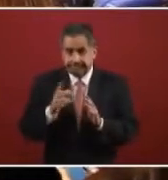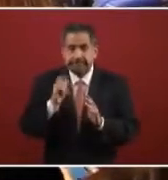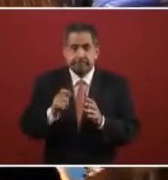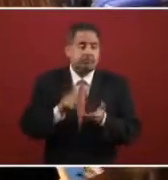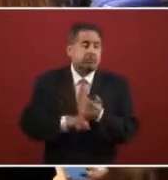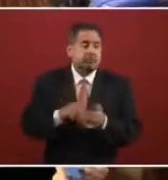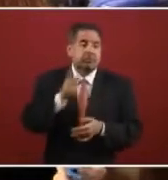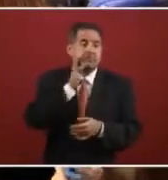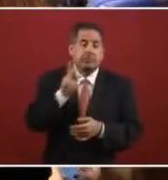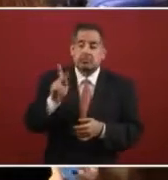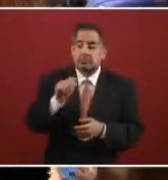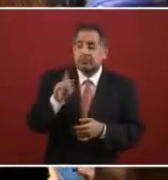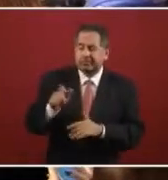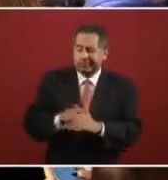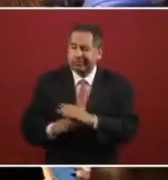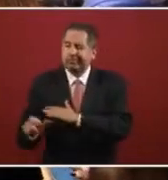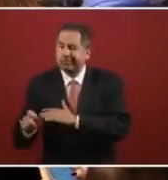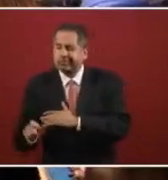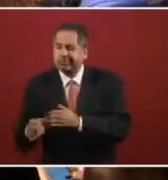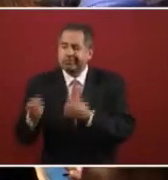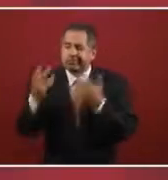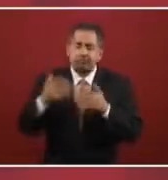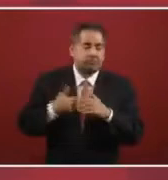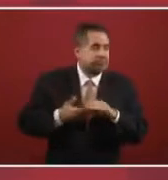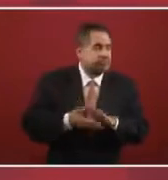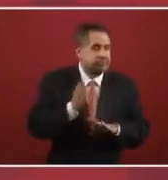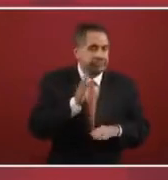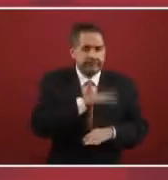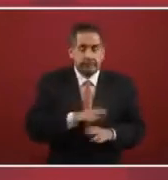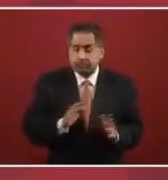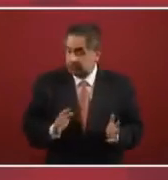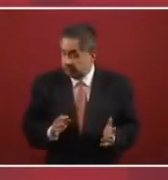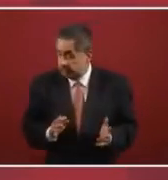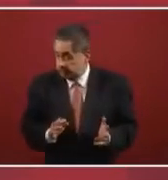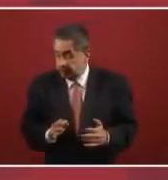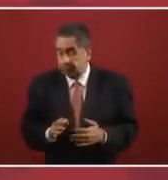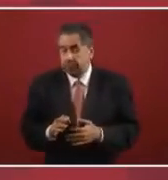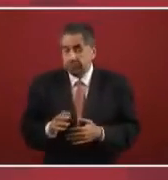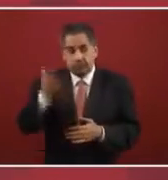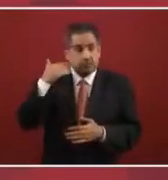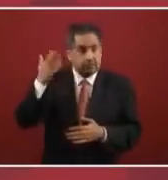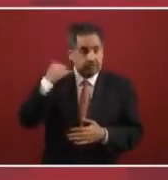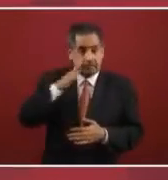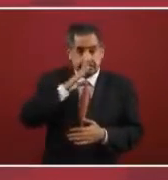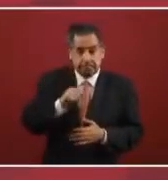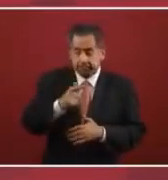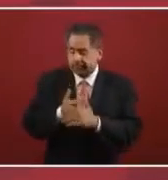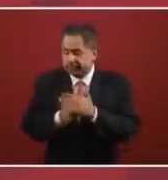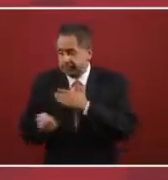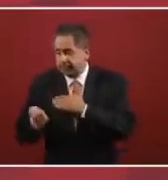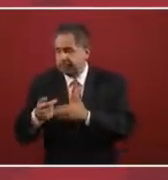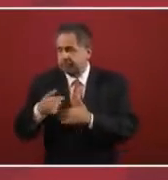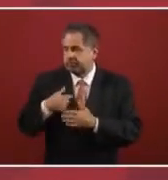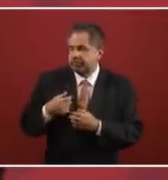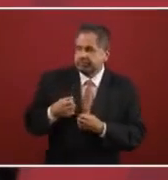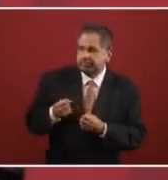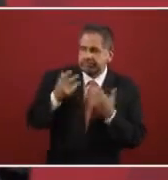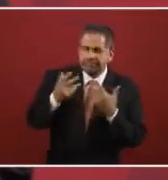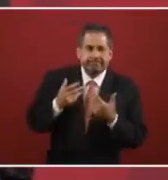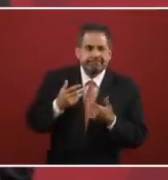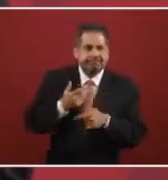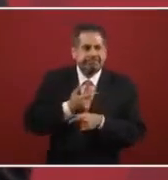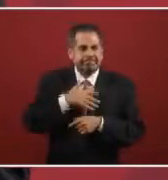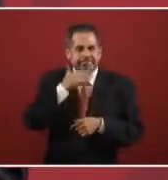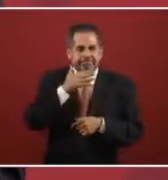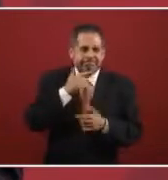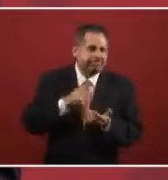and Pemex, especially and particularly Pemex, para poder in llevar a order cabo to take into un